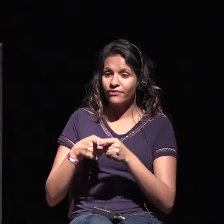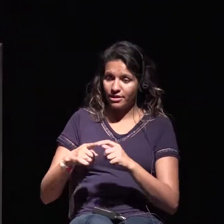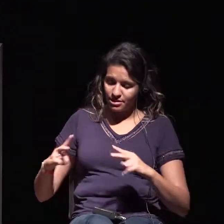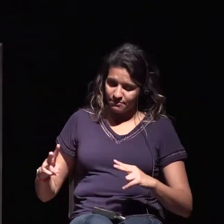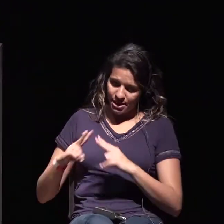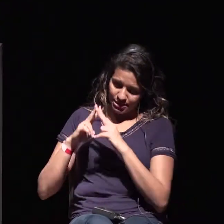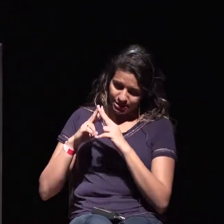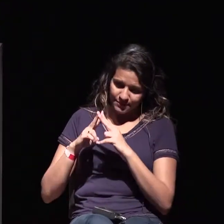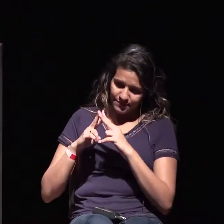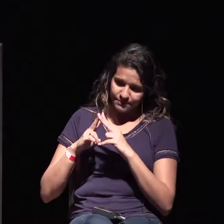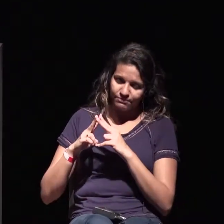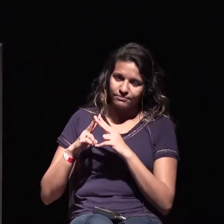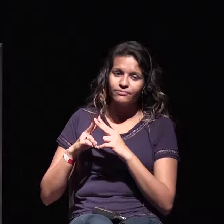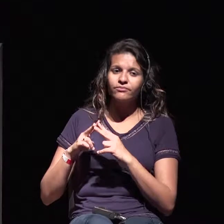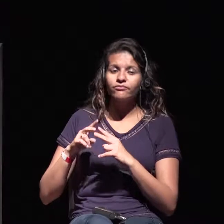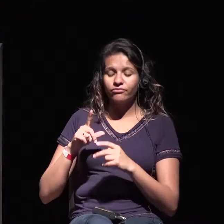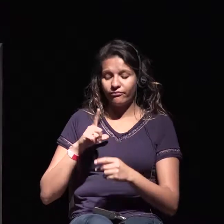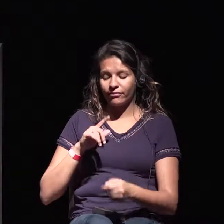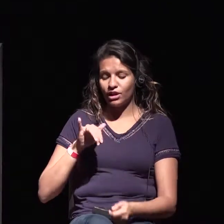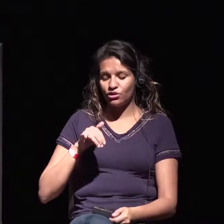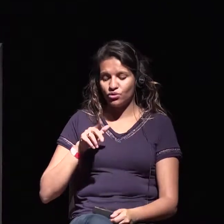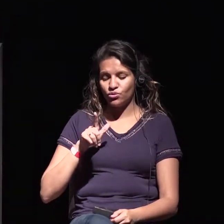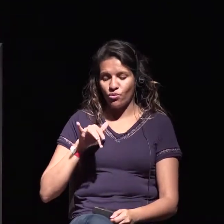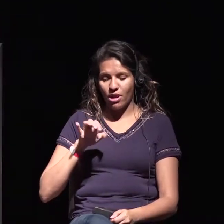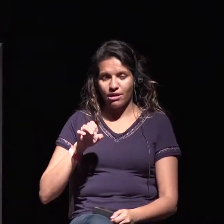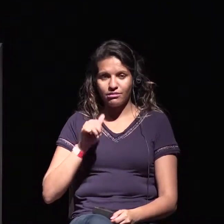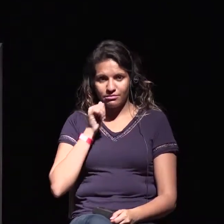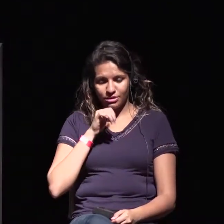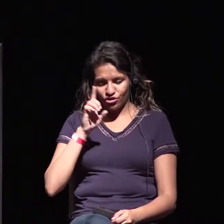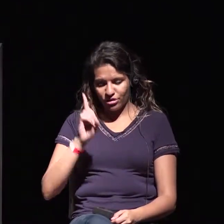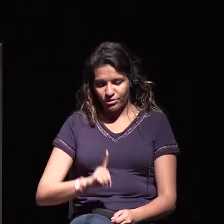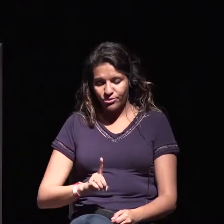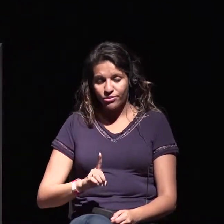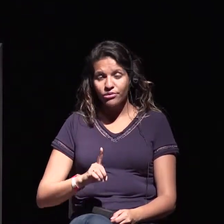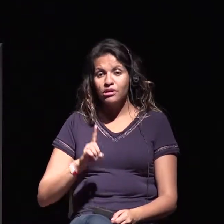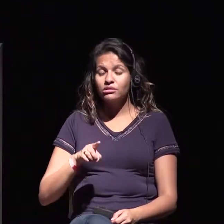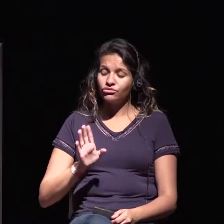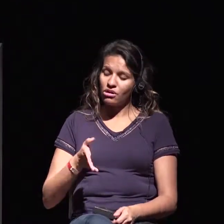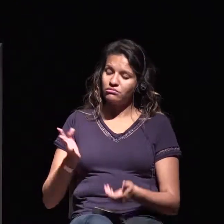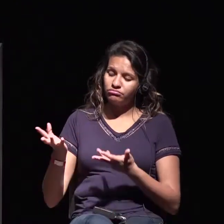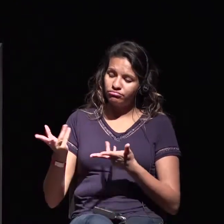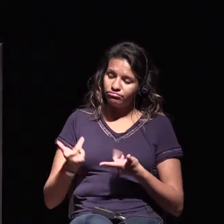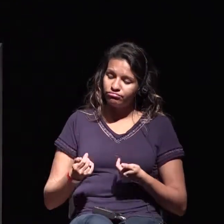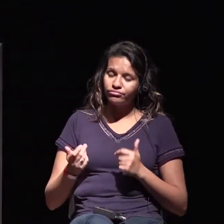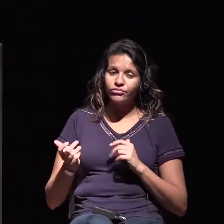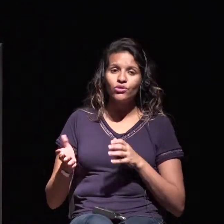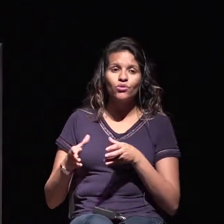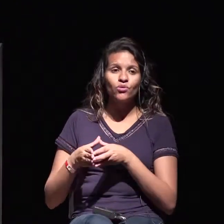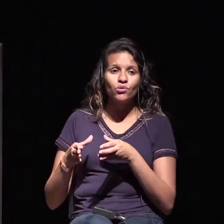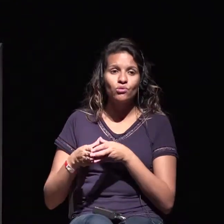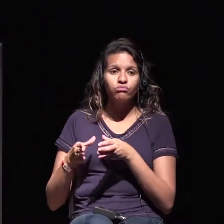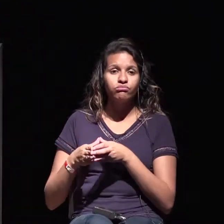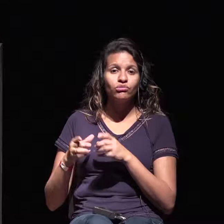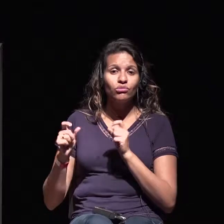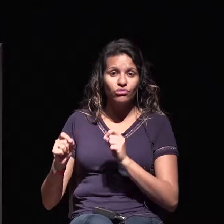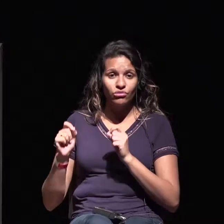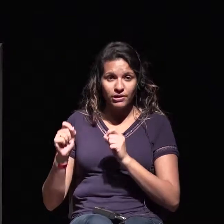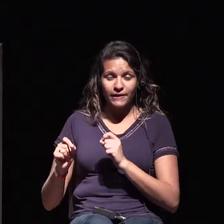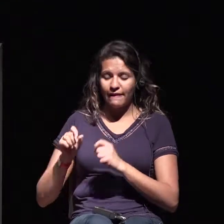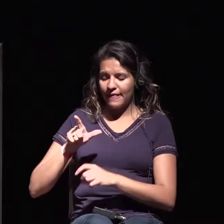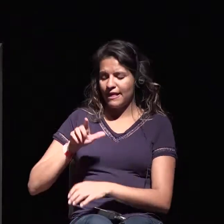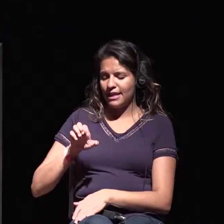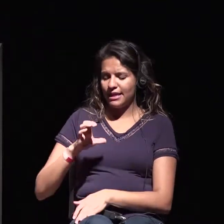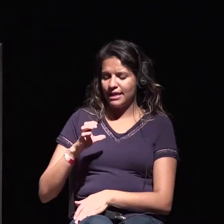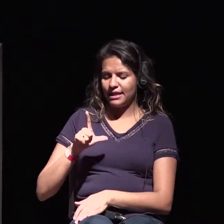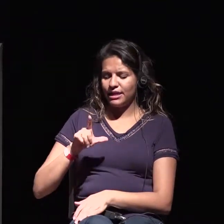Julie Pellegrin, its director, we invited the maverick collective of self-proclaimed interprètes, Le Club des Cinq, as